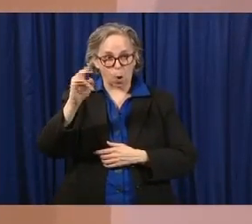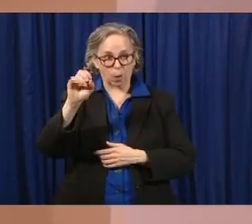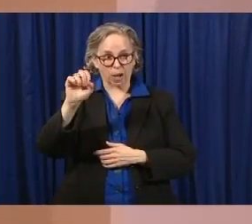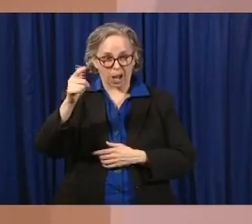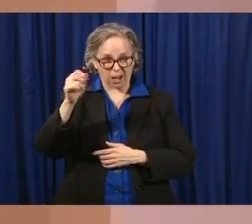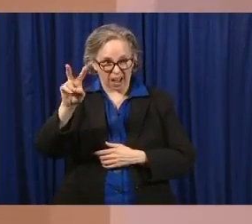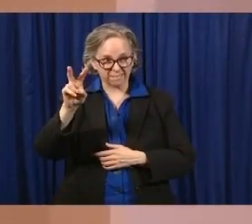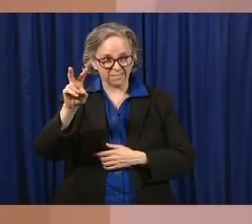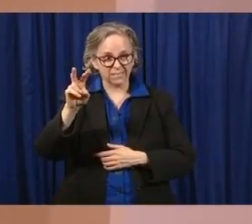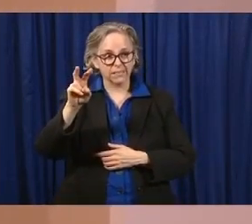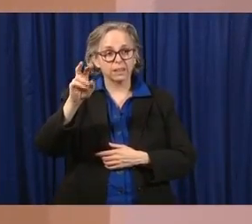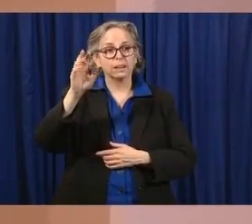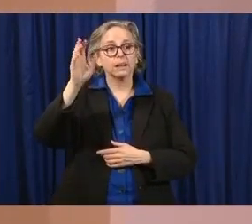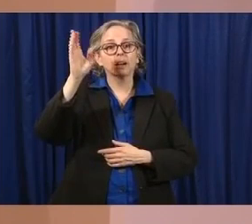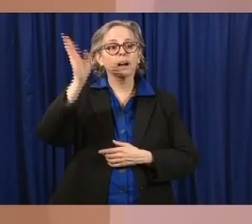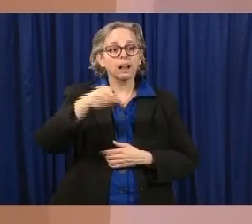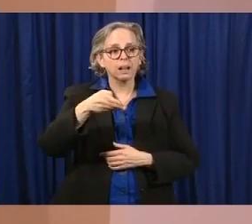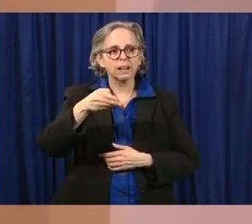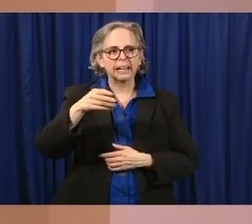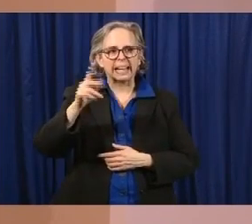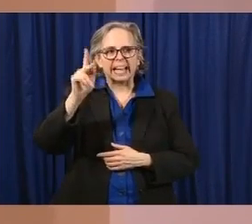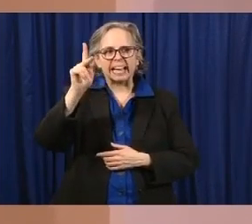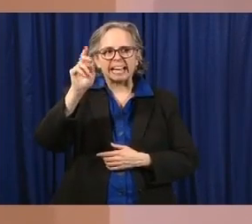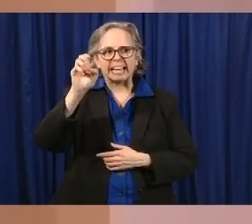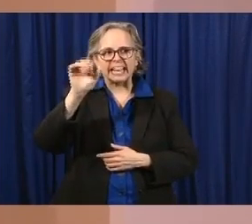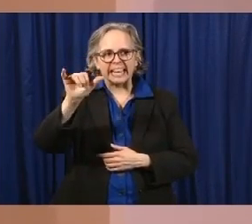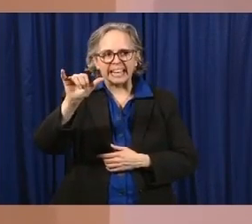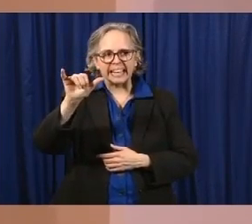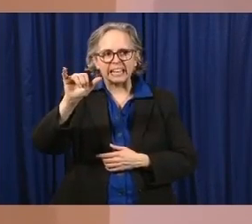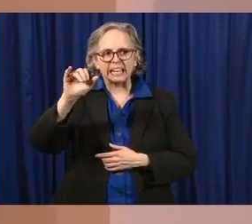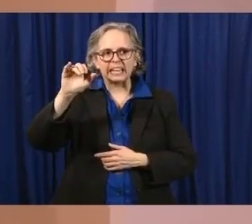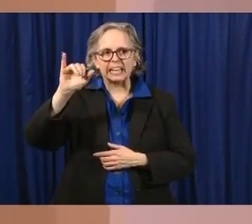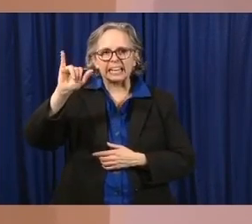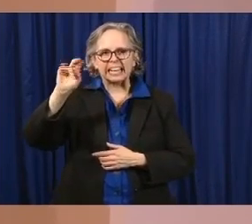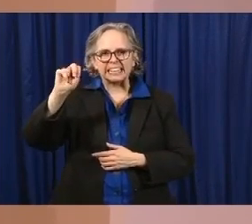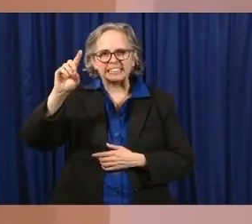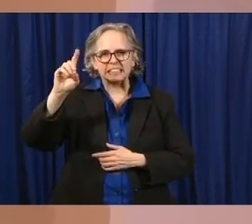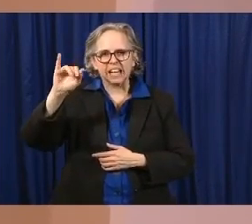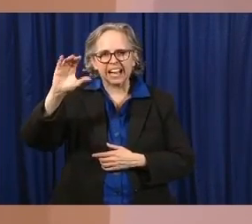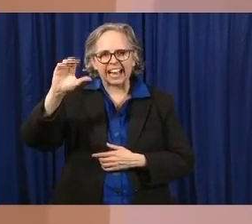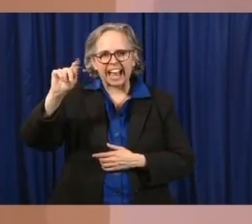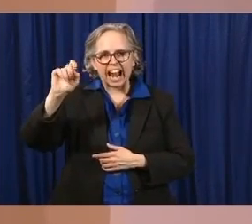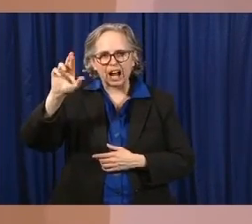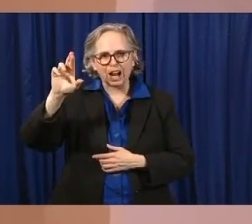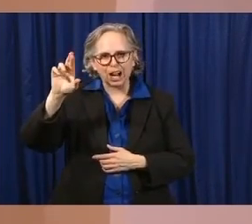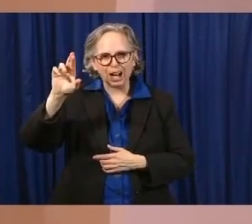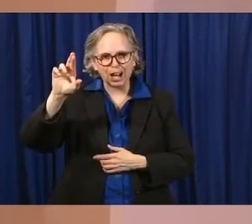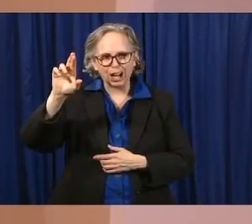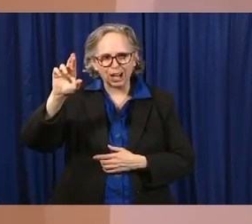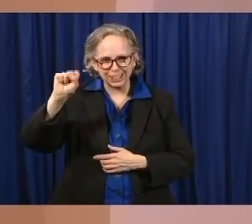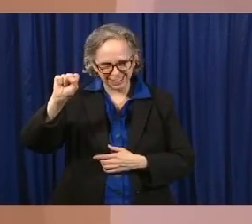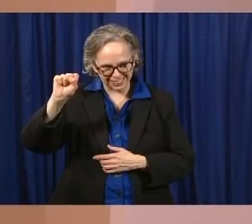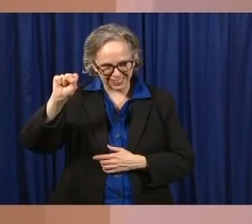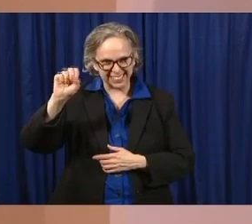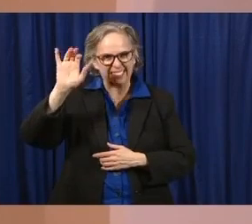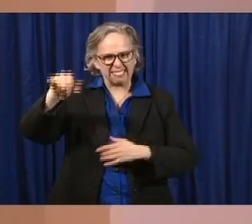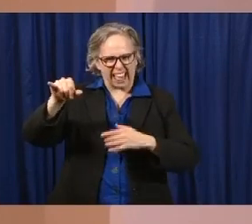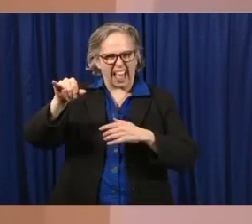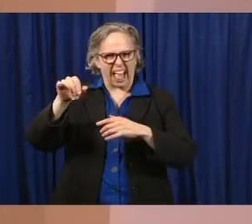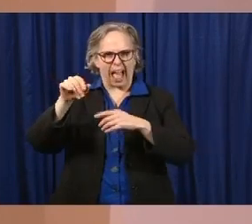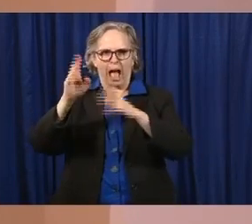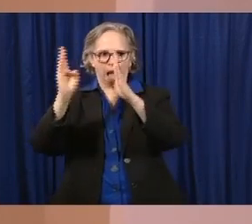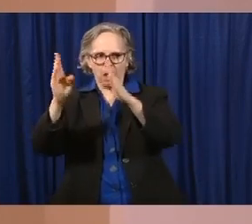where you can see those updated numbers, I believe. So that has last 24-hour deaths change 50 on that. I believe that's the